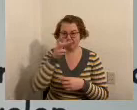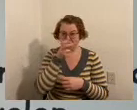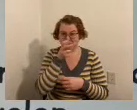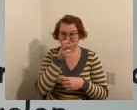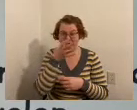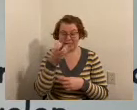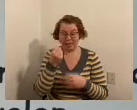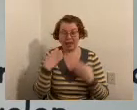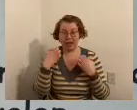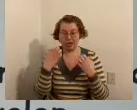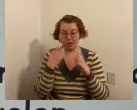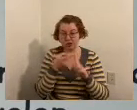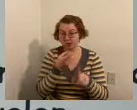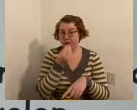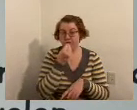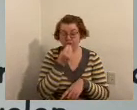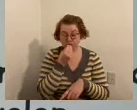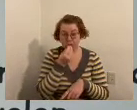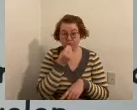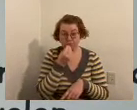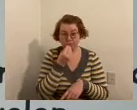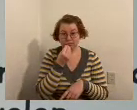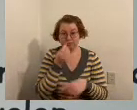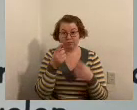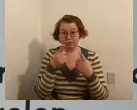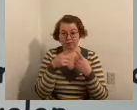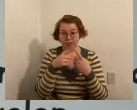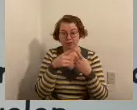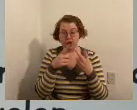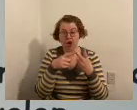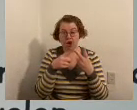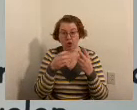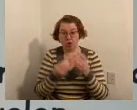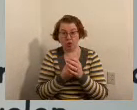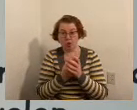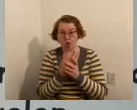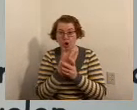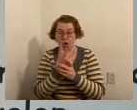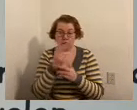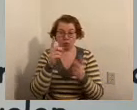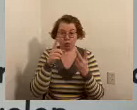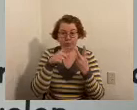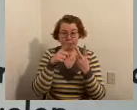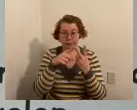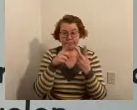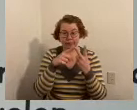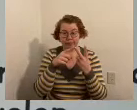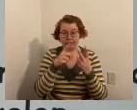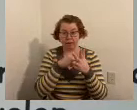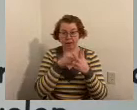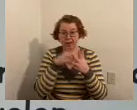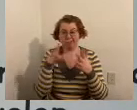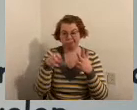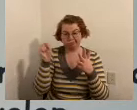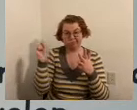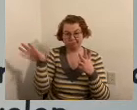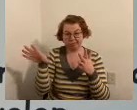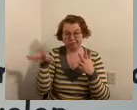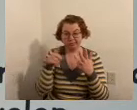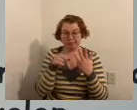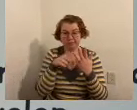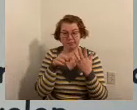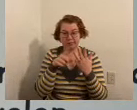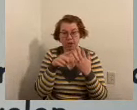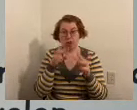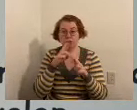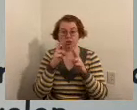get energy from food. They grow and develop. They get rid of waste. They